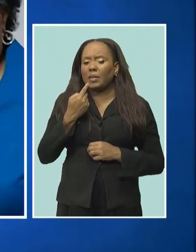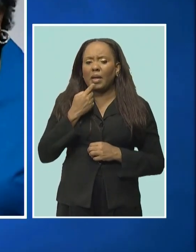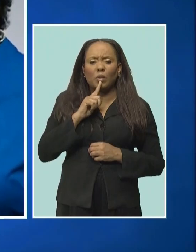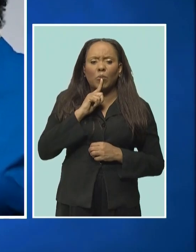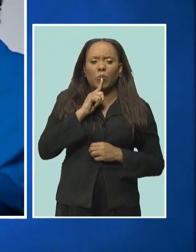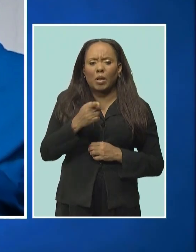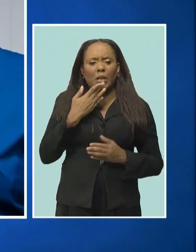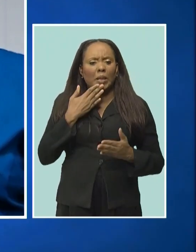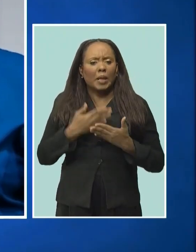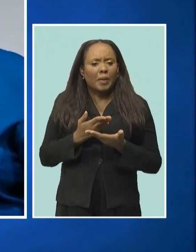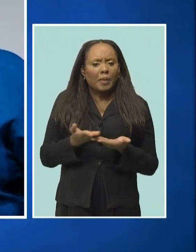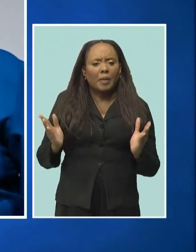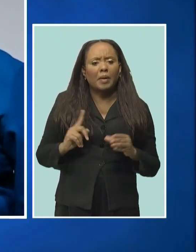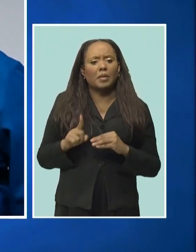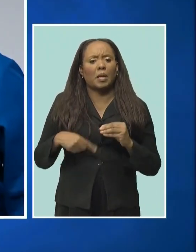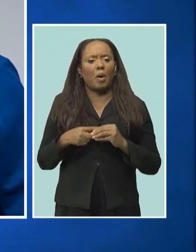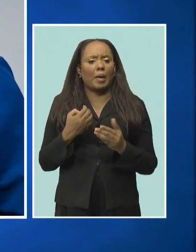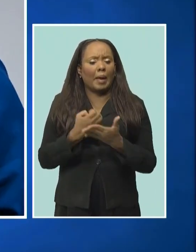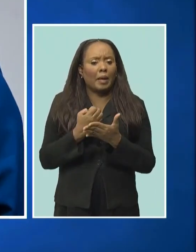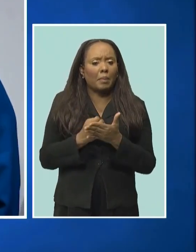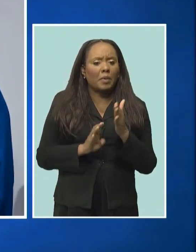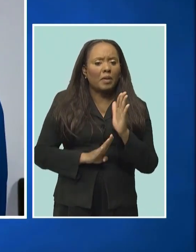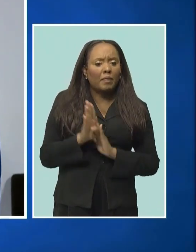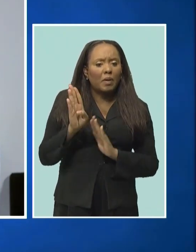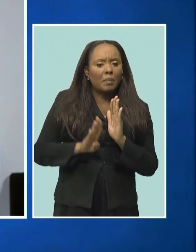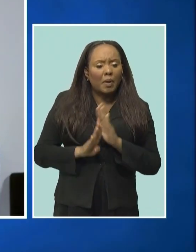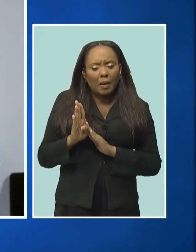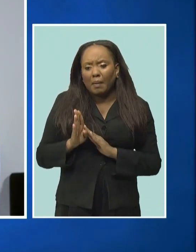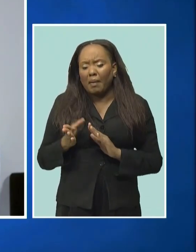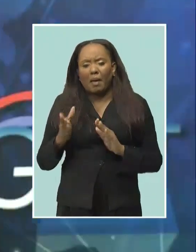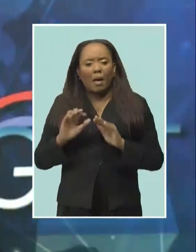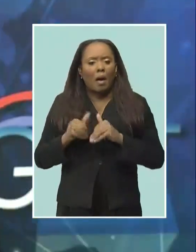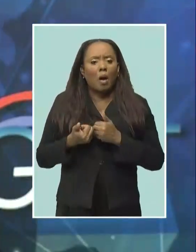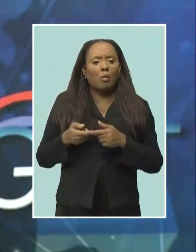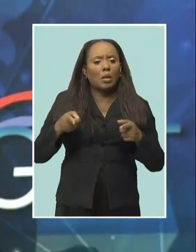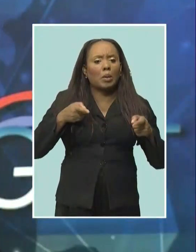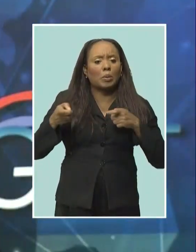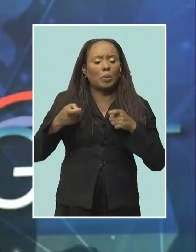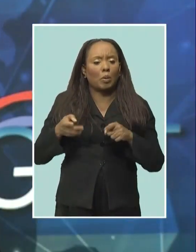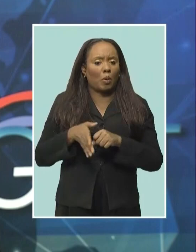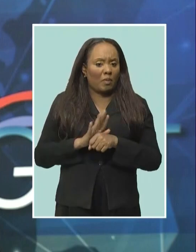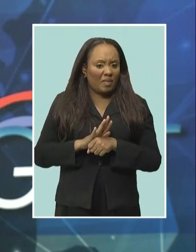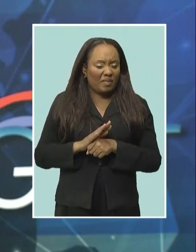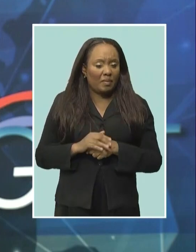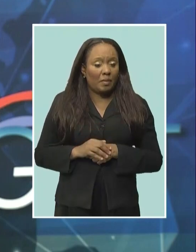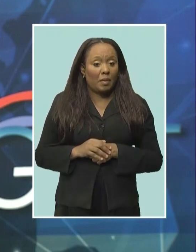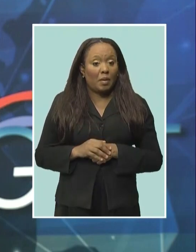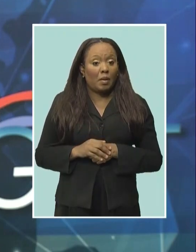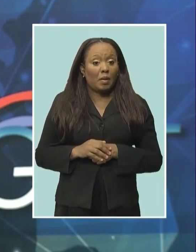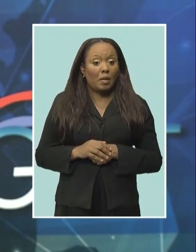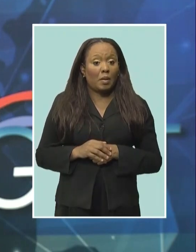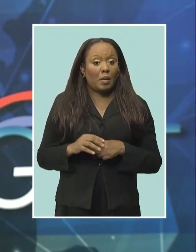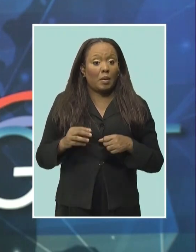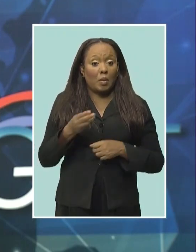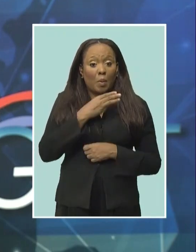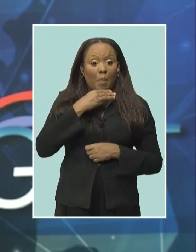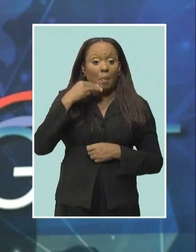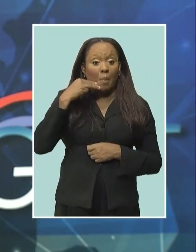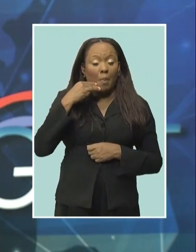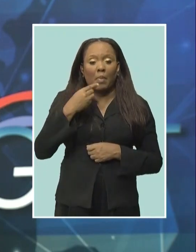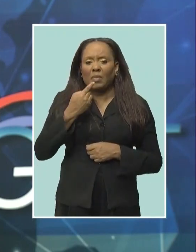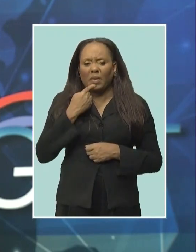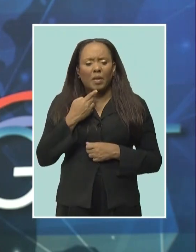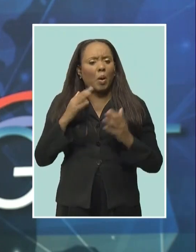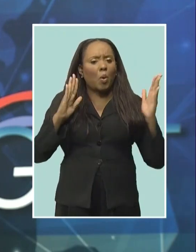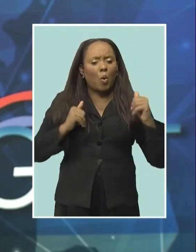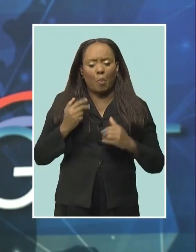development, especially its success in controlling COVID-19. Ms. Motley expressed a hope that the two sides would continue to create